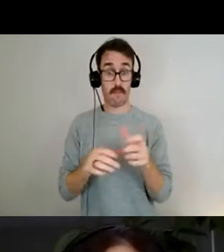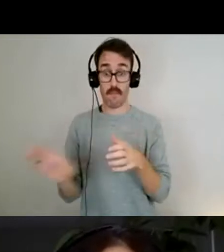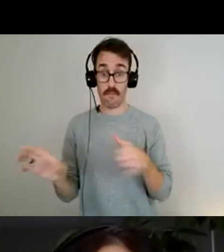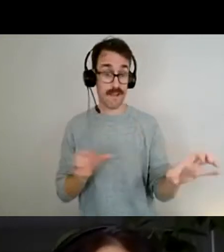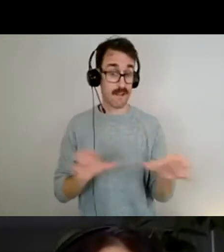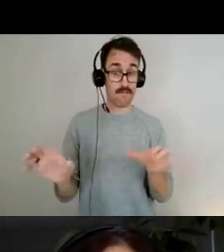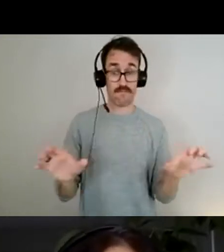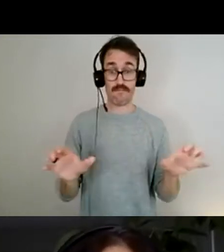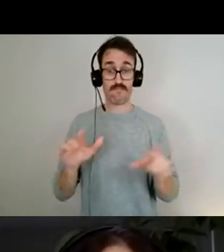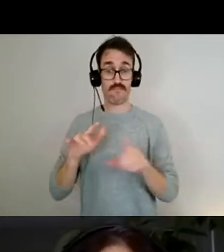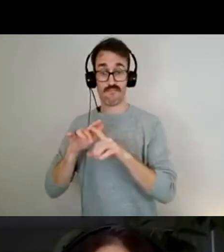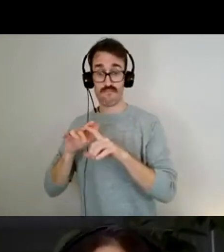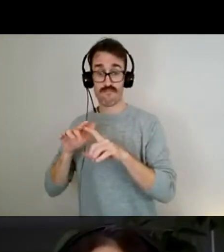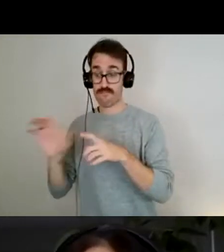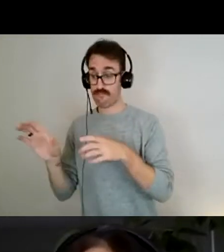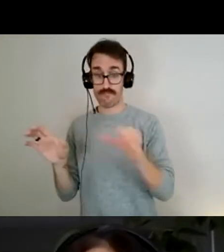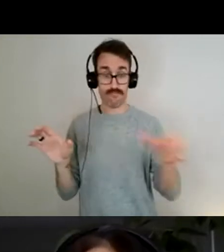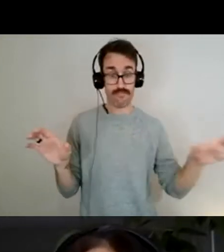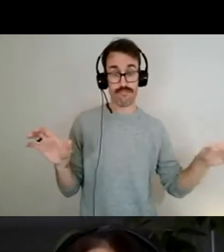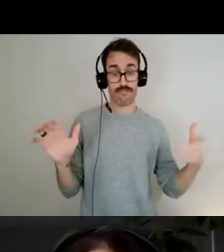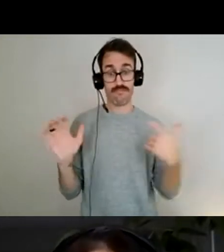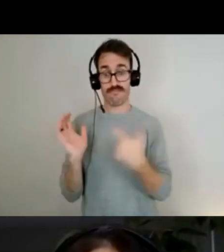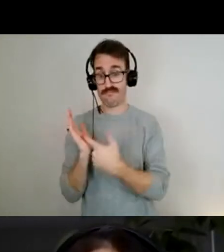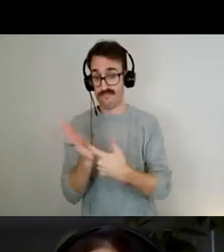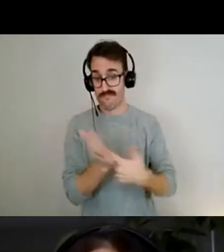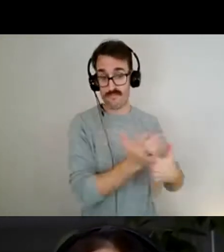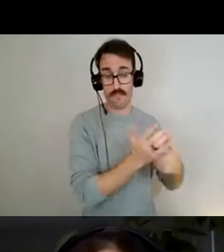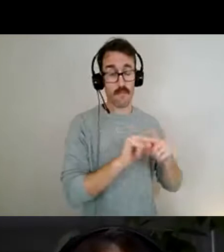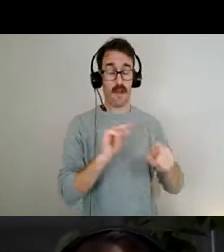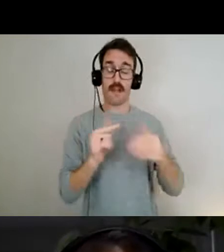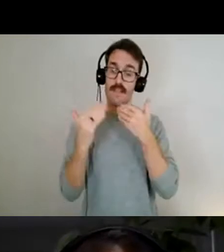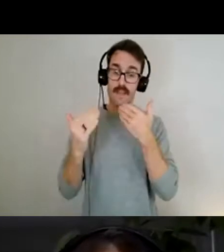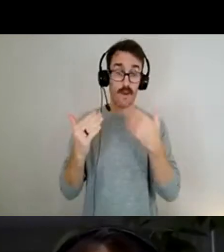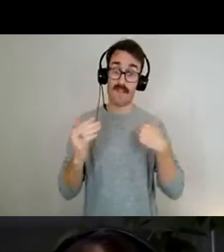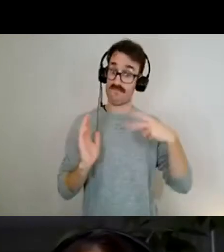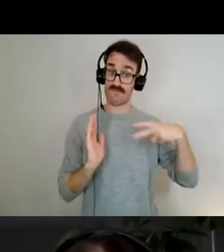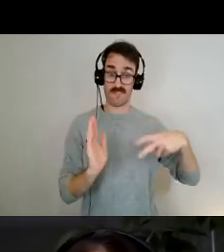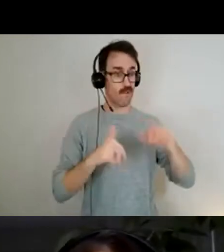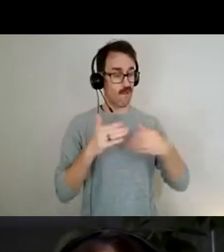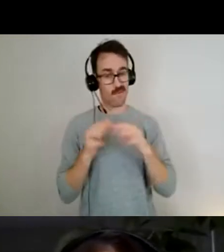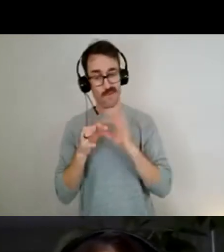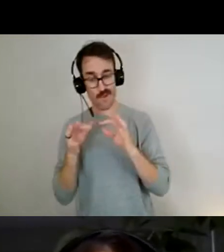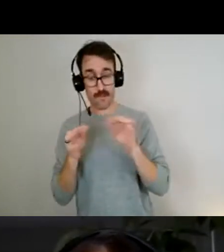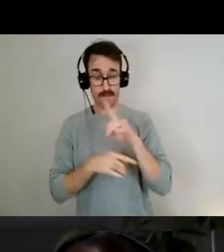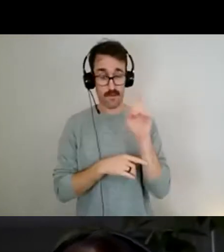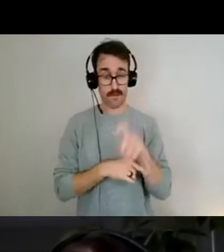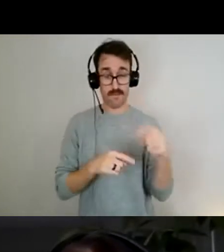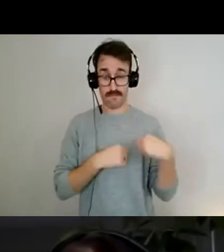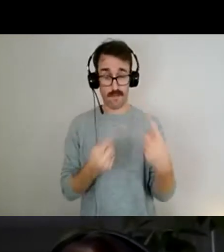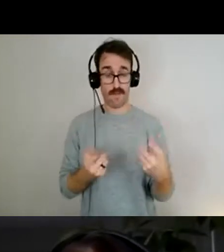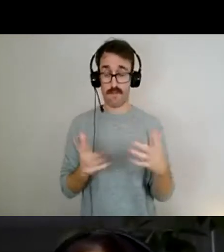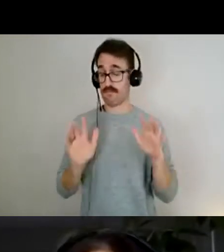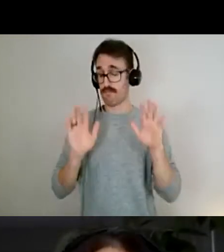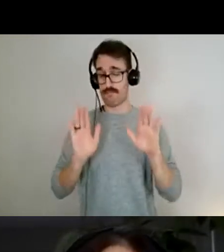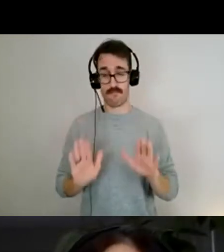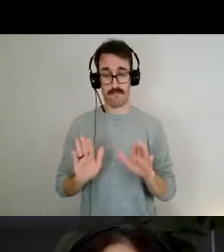somehow to go through these. But thank you for sending, I've been reading through them. And again,